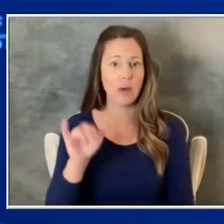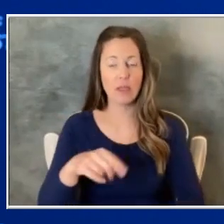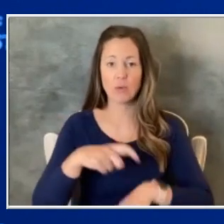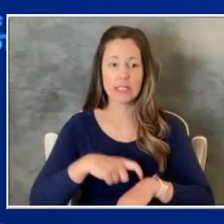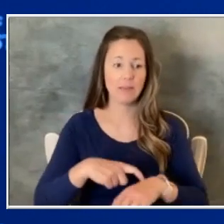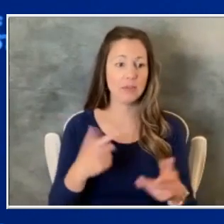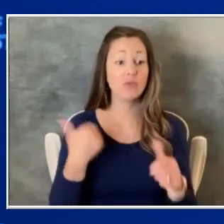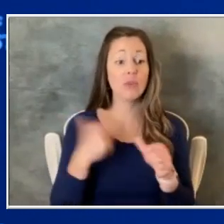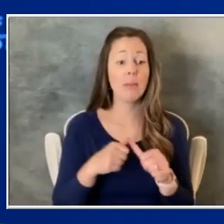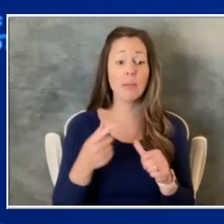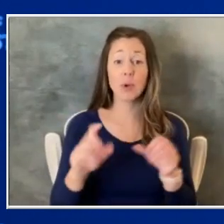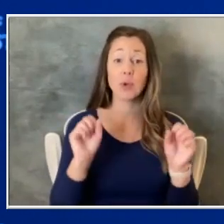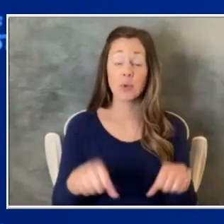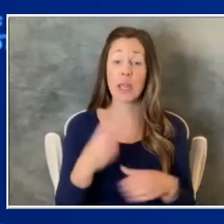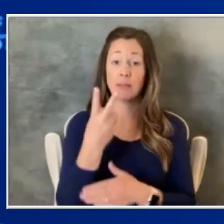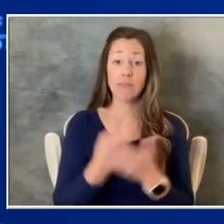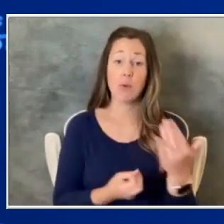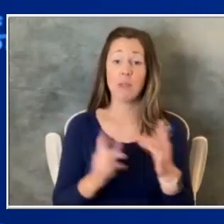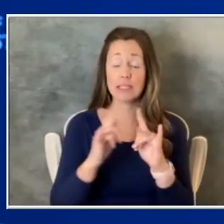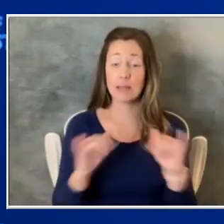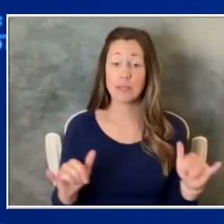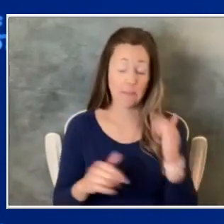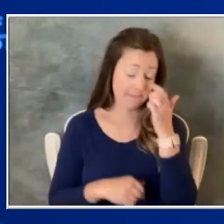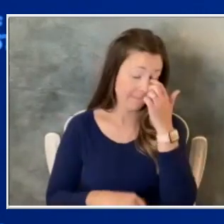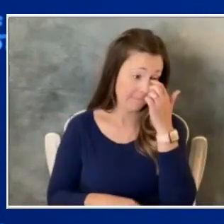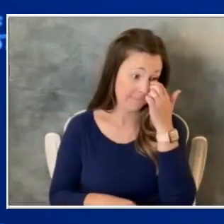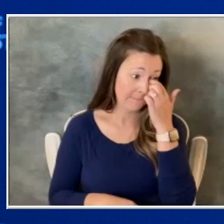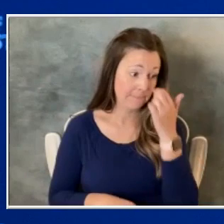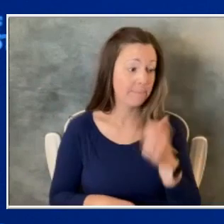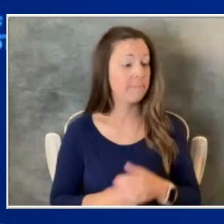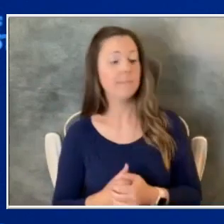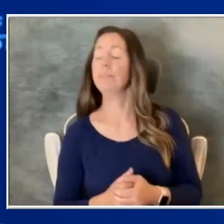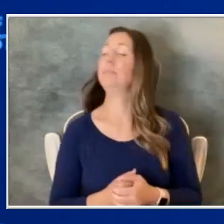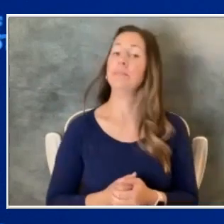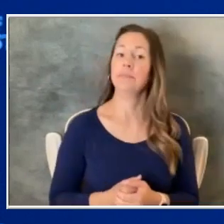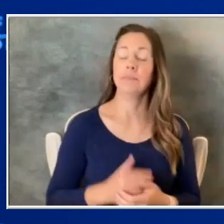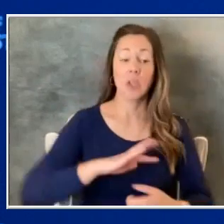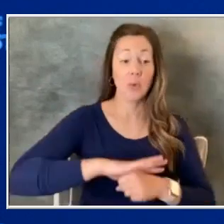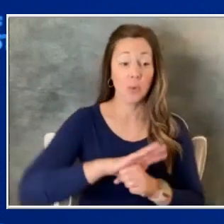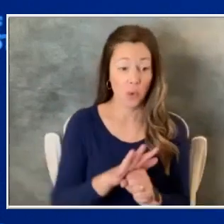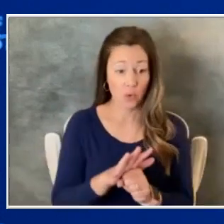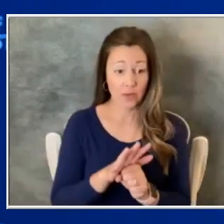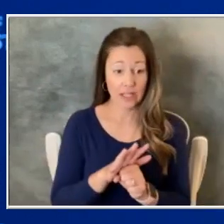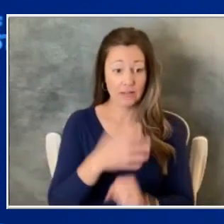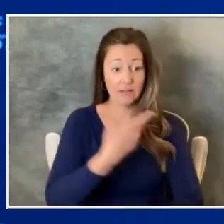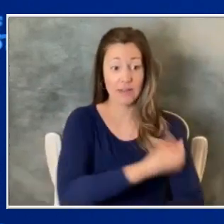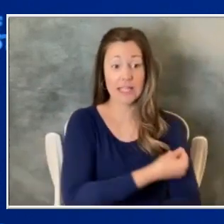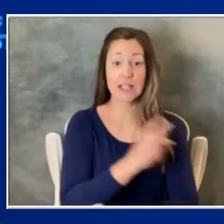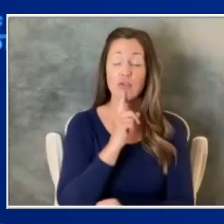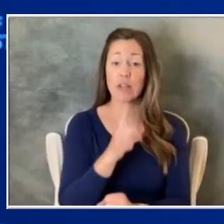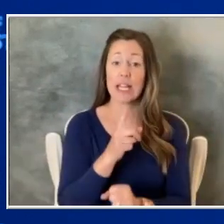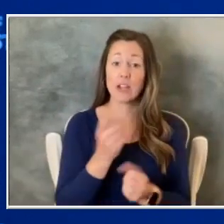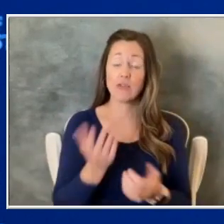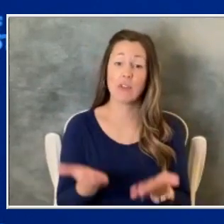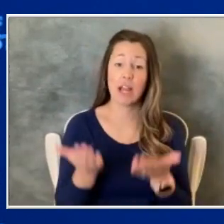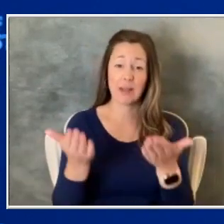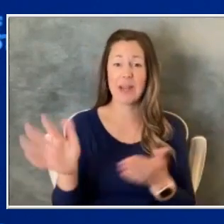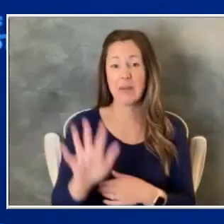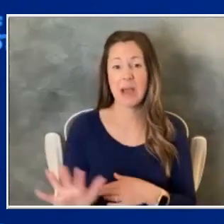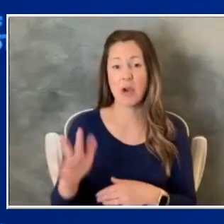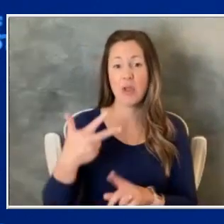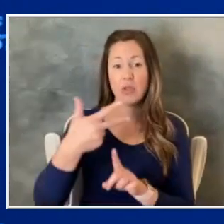can co-administer those. If we are talking about the COVID updated vaccine, we are really recommending about 3